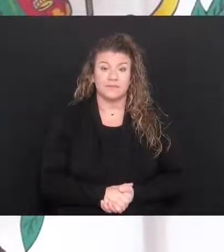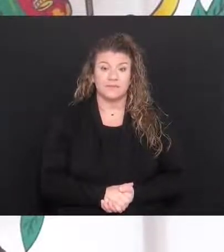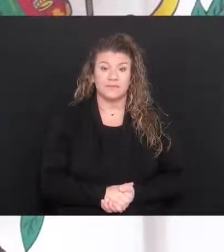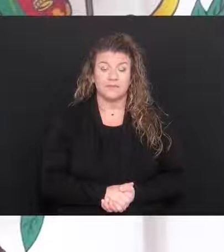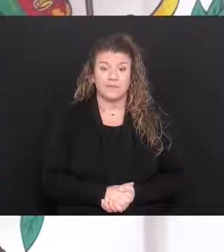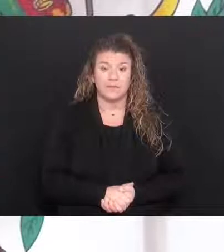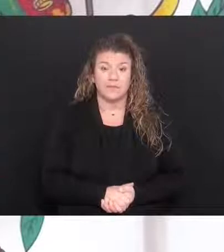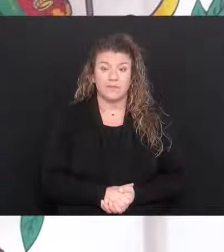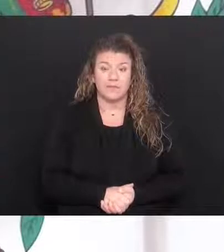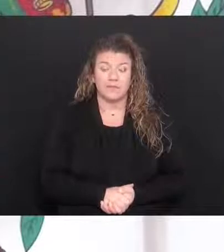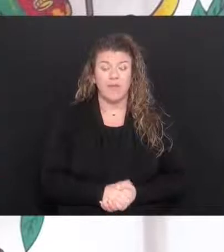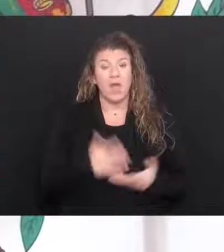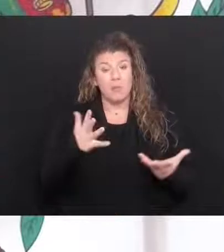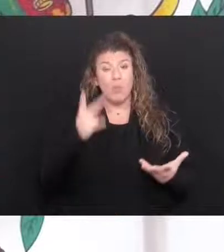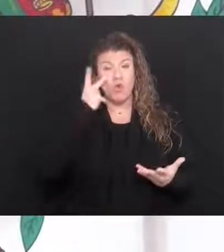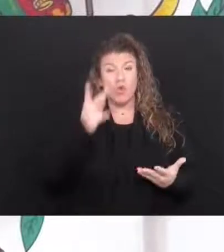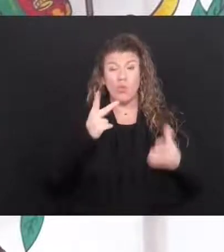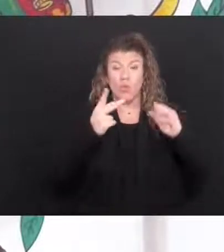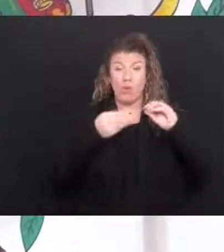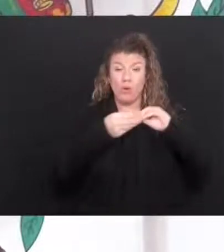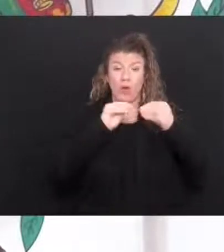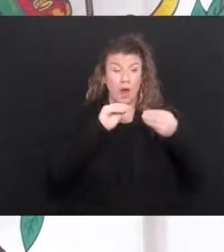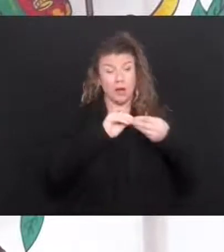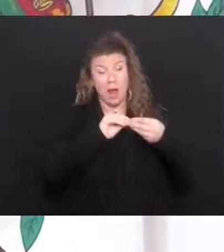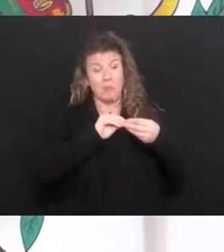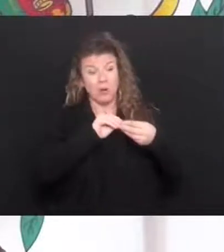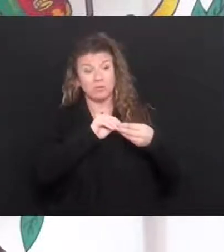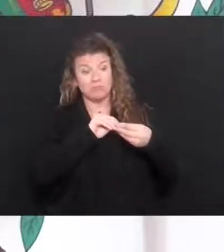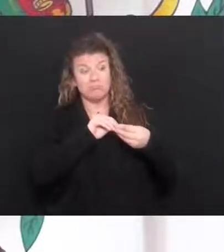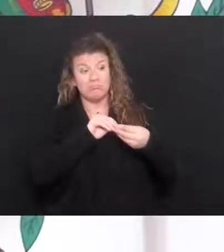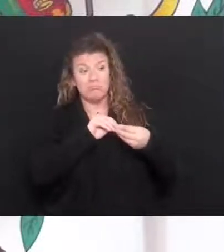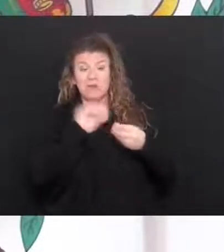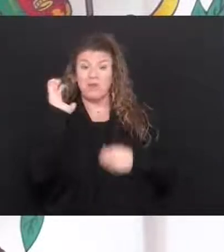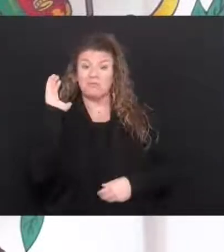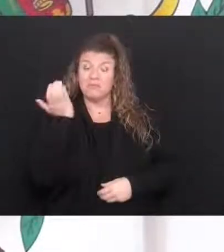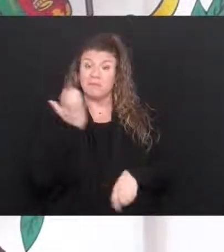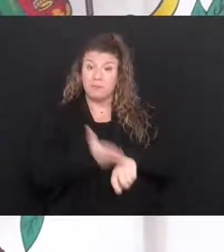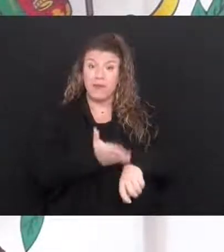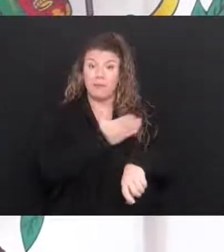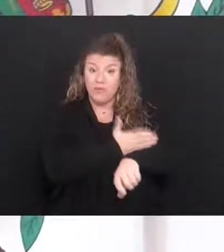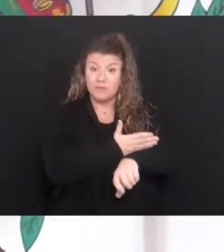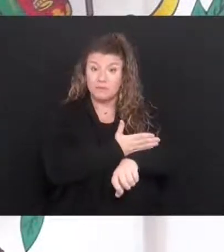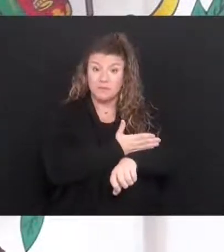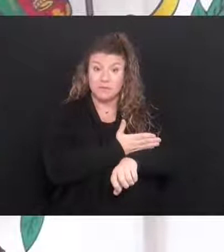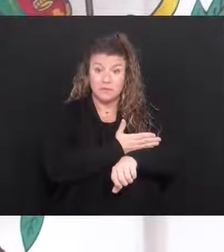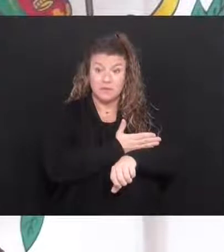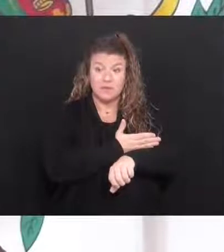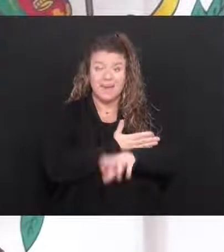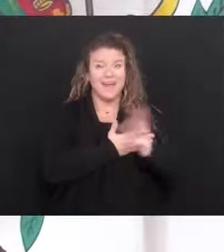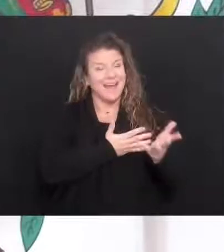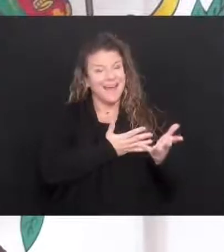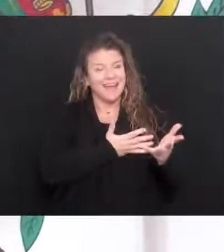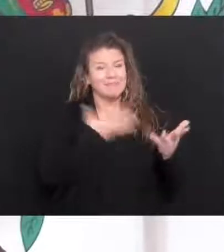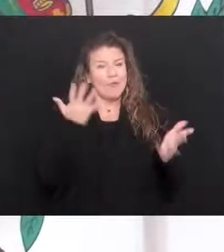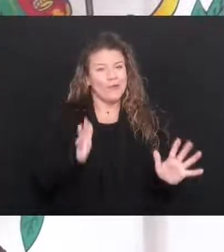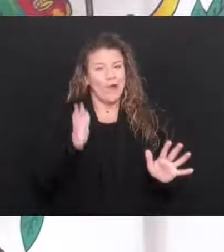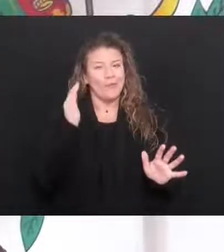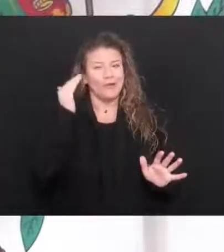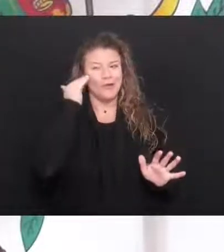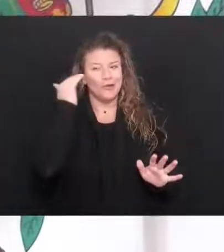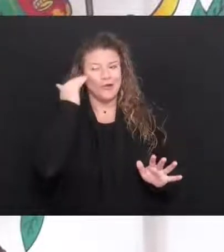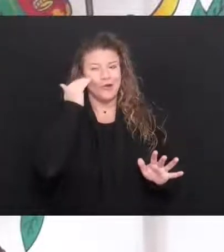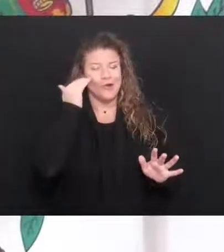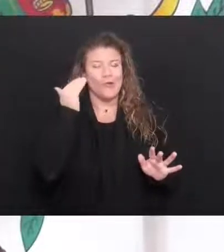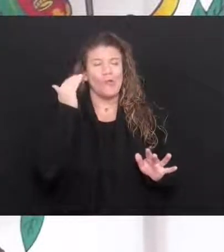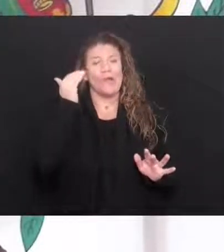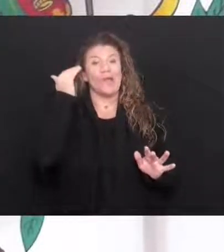numbers in lots of ways are surely showing improvement, but we knew